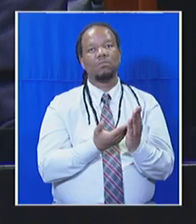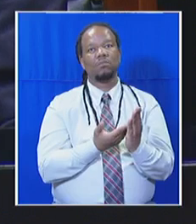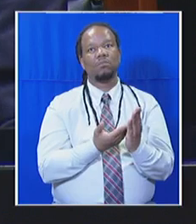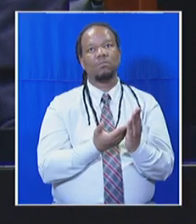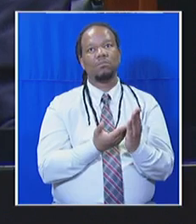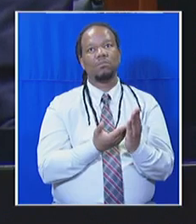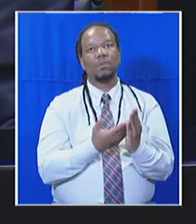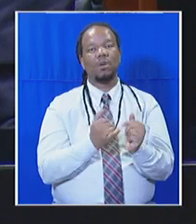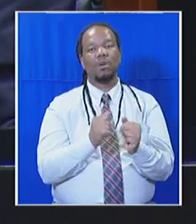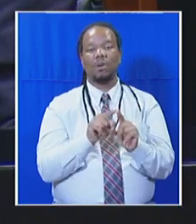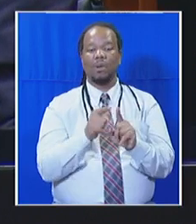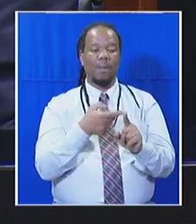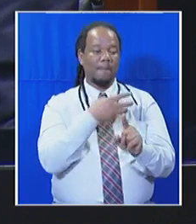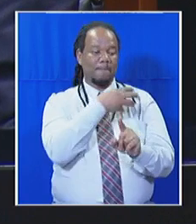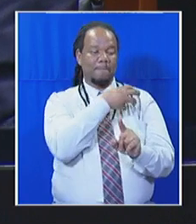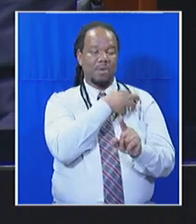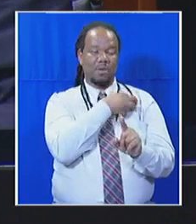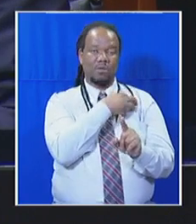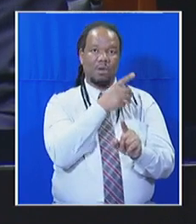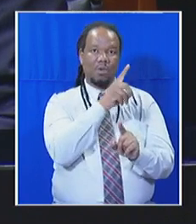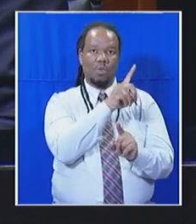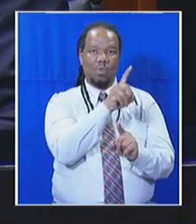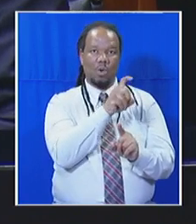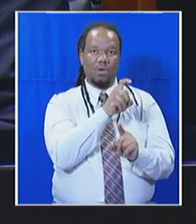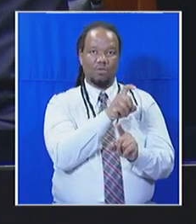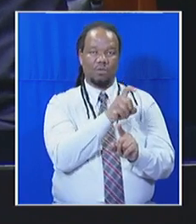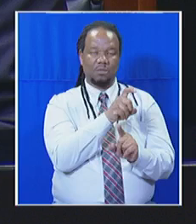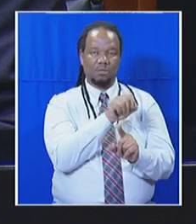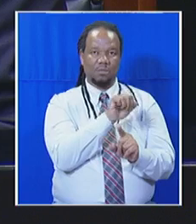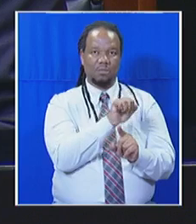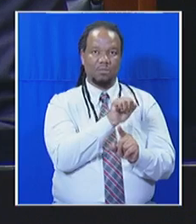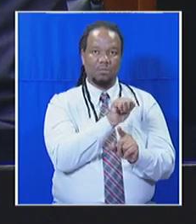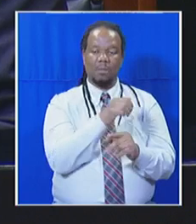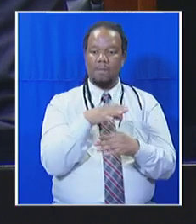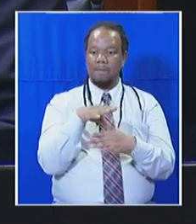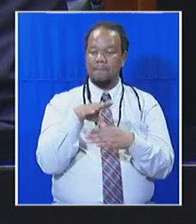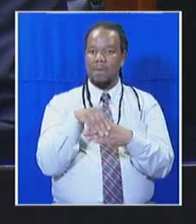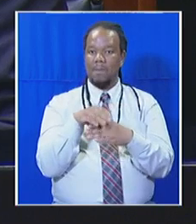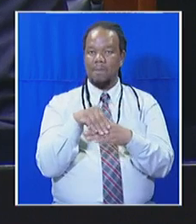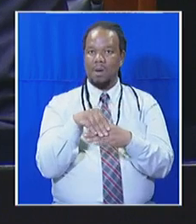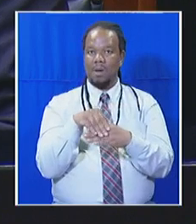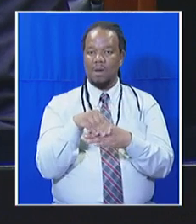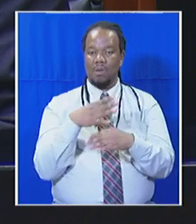is questions addressed to ministers to the social cluster, as I said. Members may press the talk button,